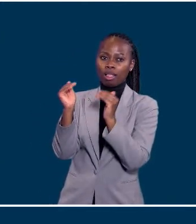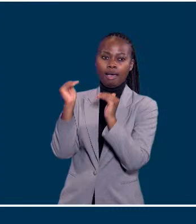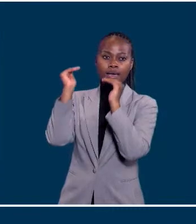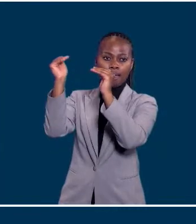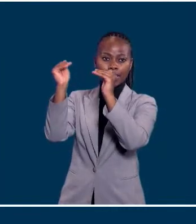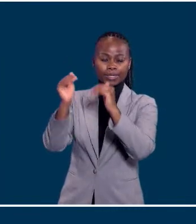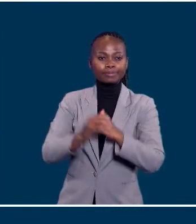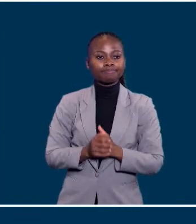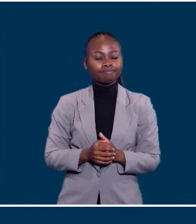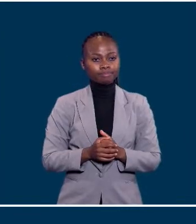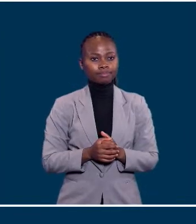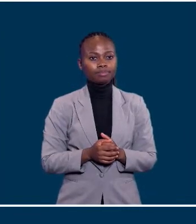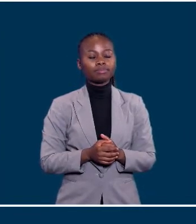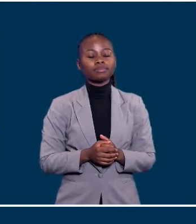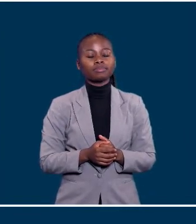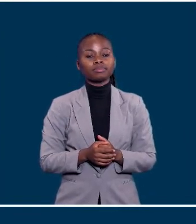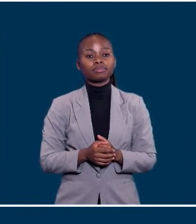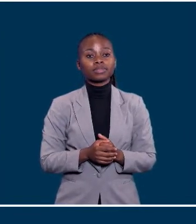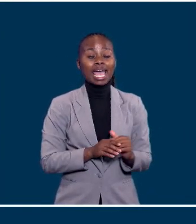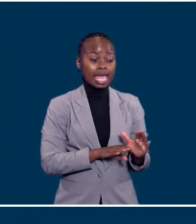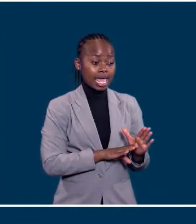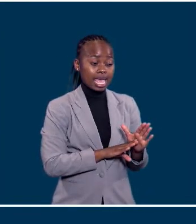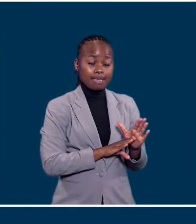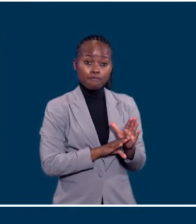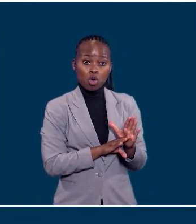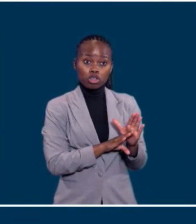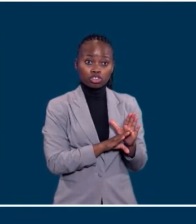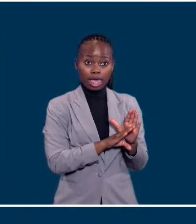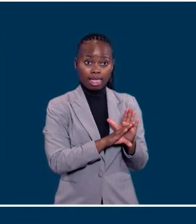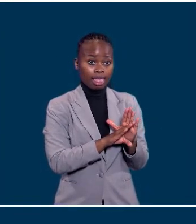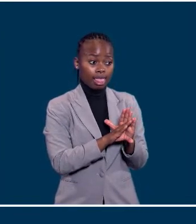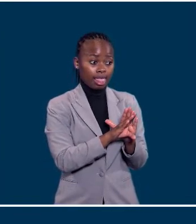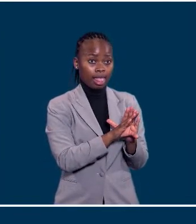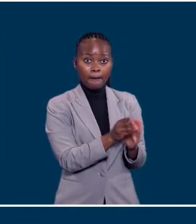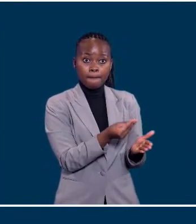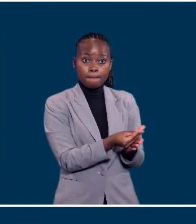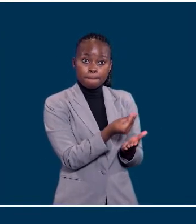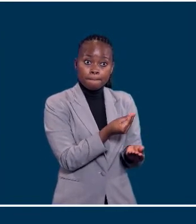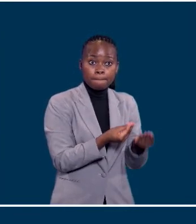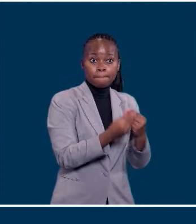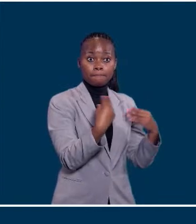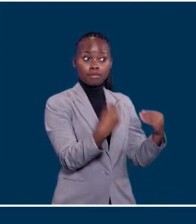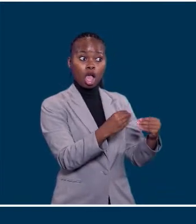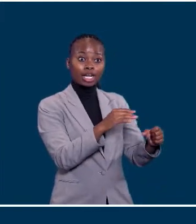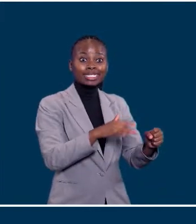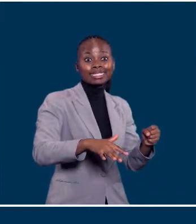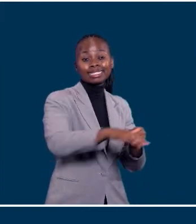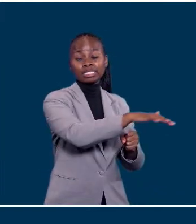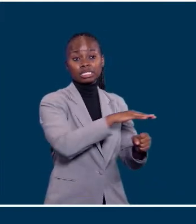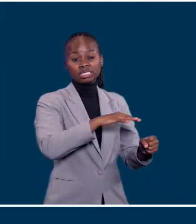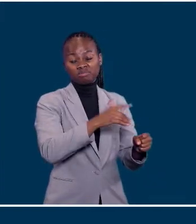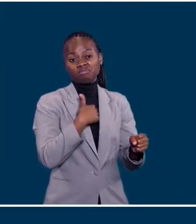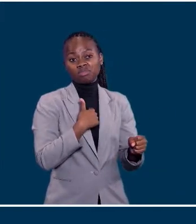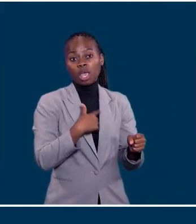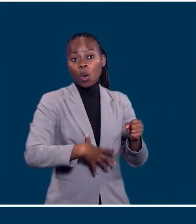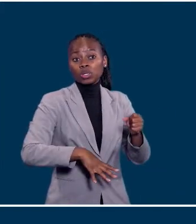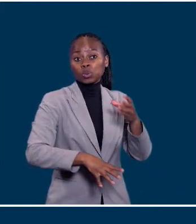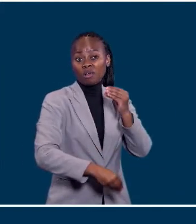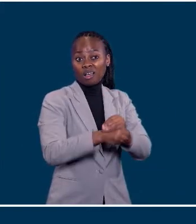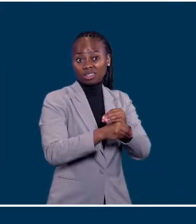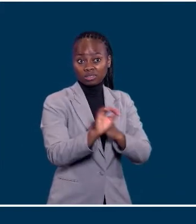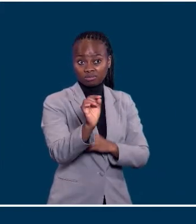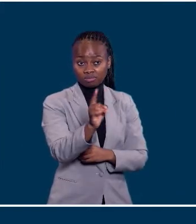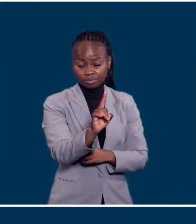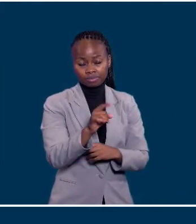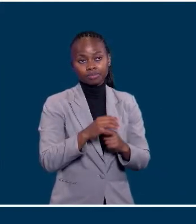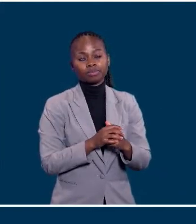What about for emerging markets? Well, when we look at emerging markets, the one variable to add, which means the most in